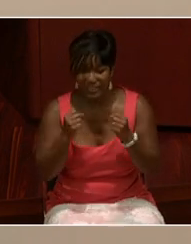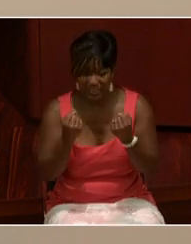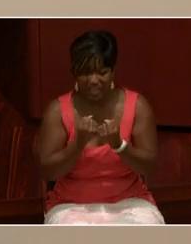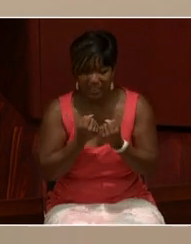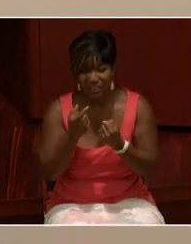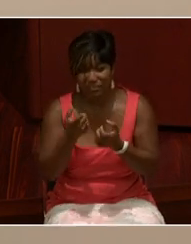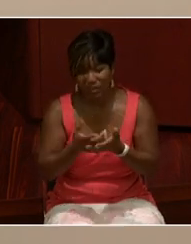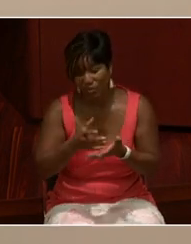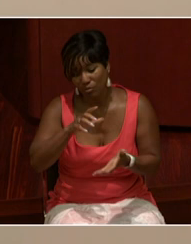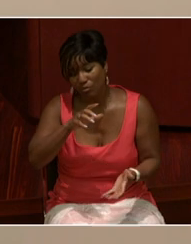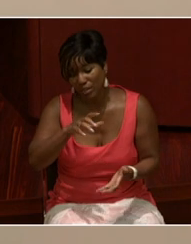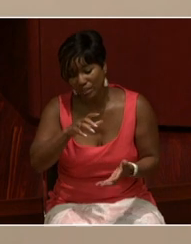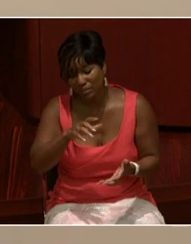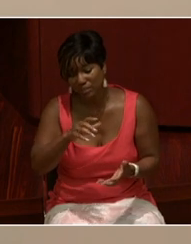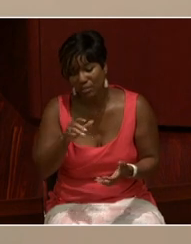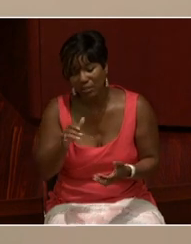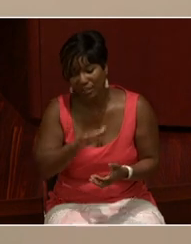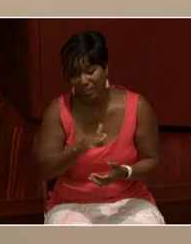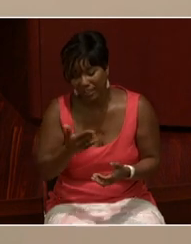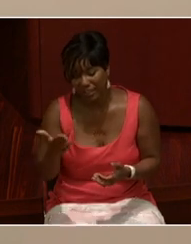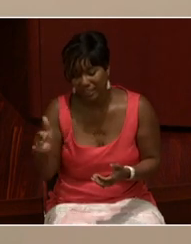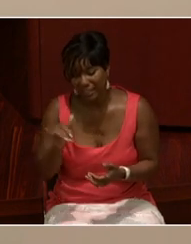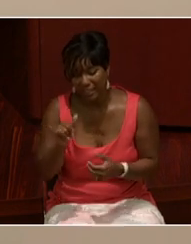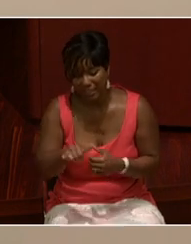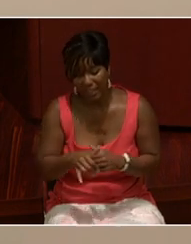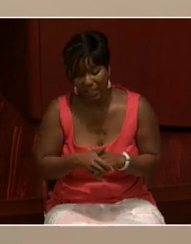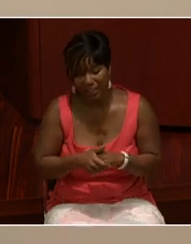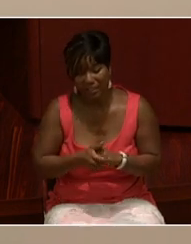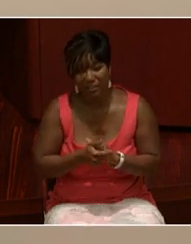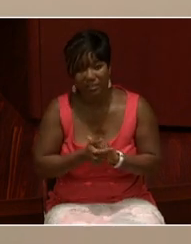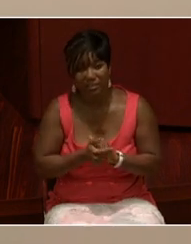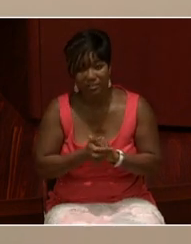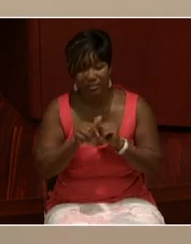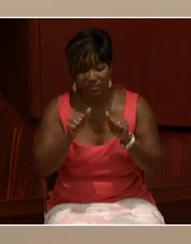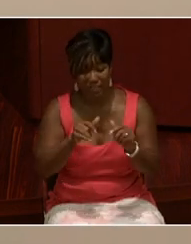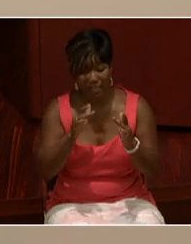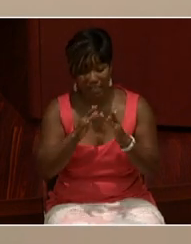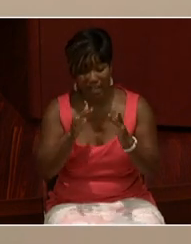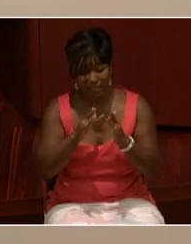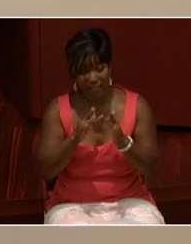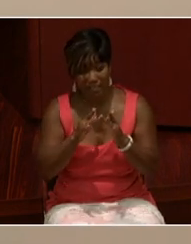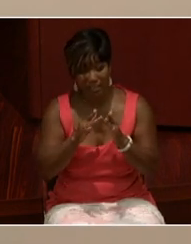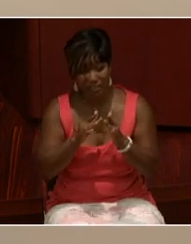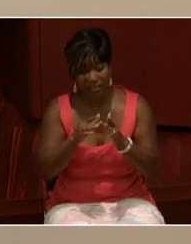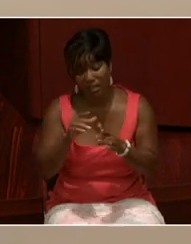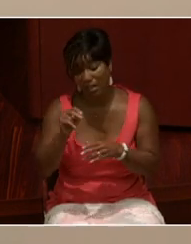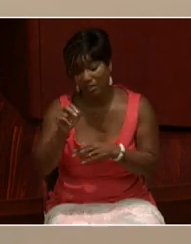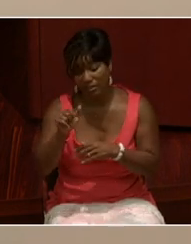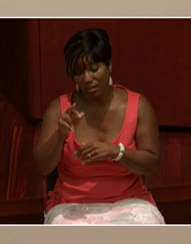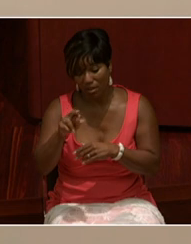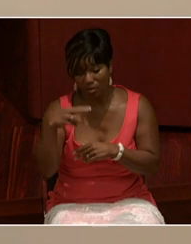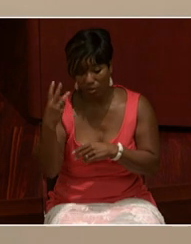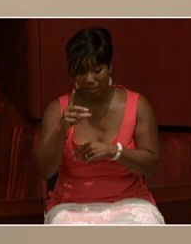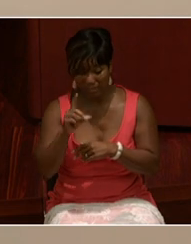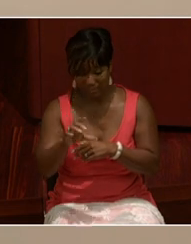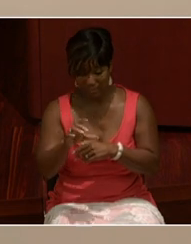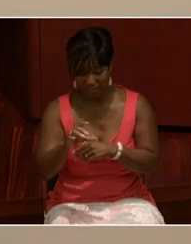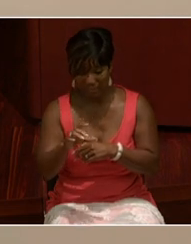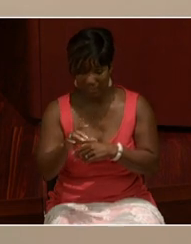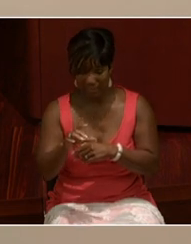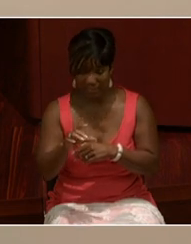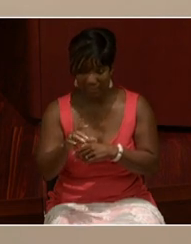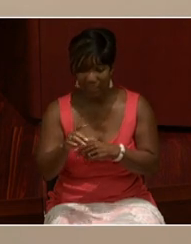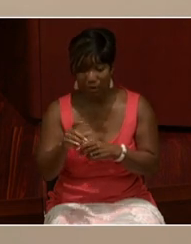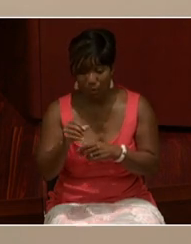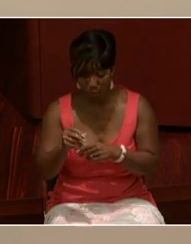they're wealthy or things of that nature. You can just contact the National Archives of Washington, D.C., or here at the National Archives